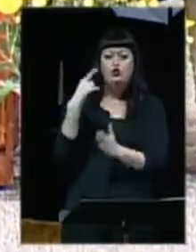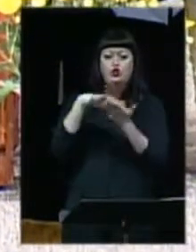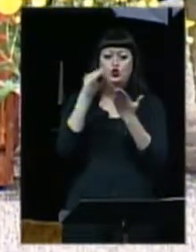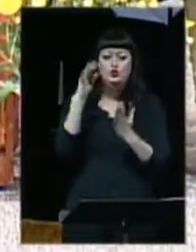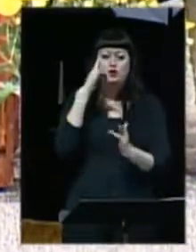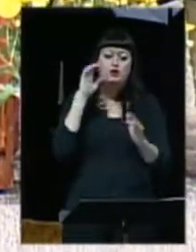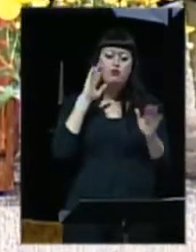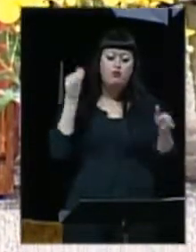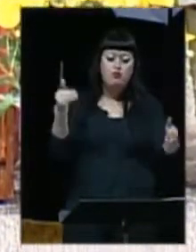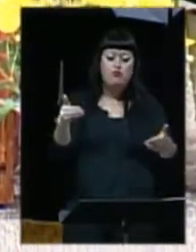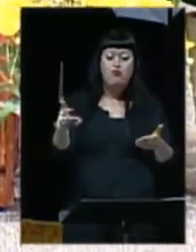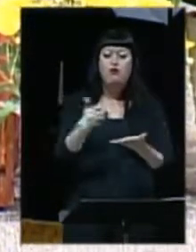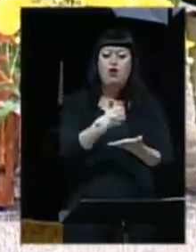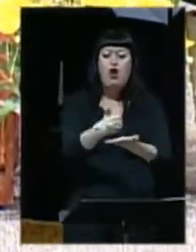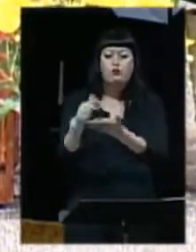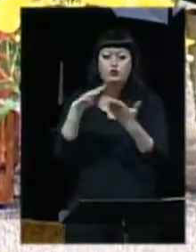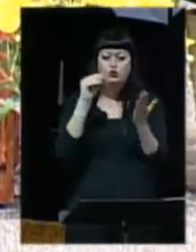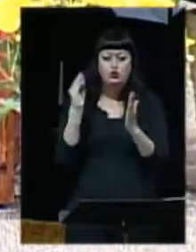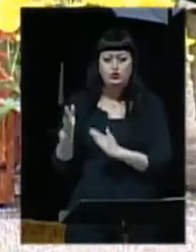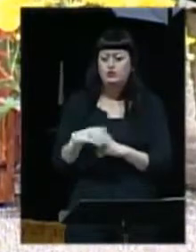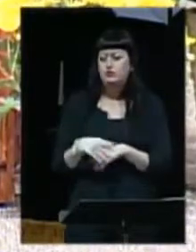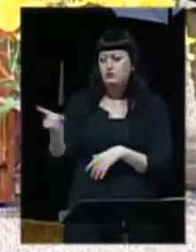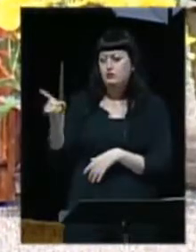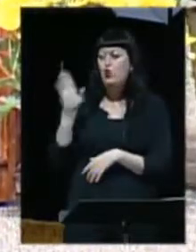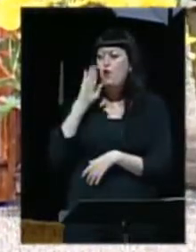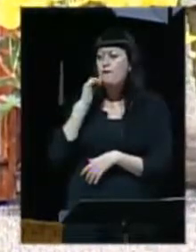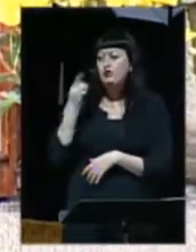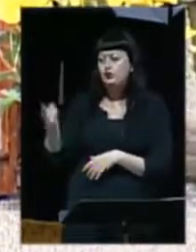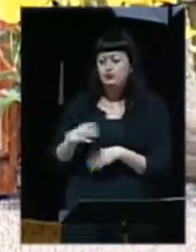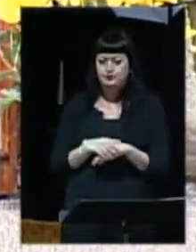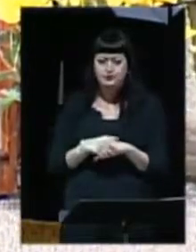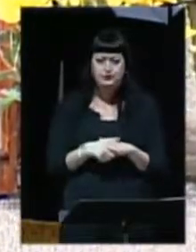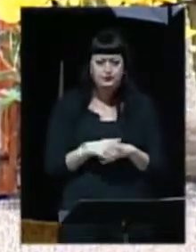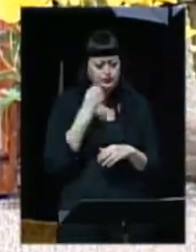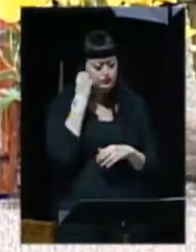dedication and commitment to helping students. You're going to be missed.